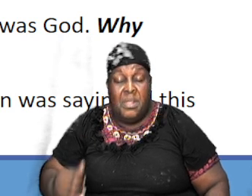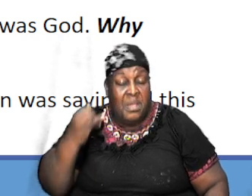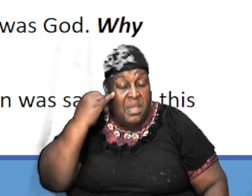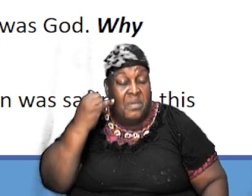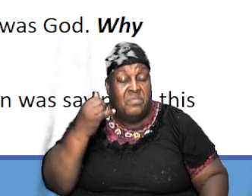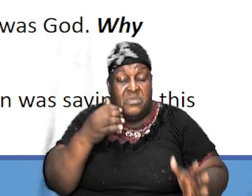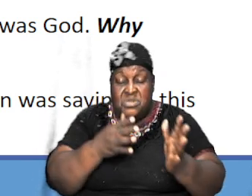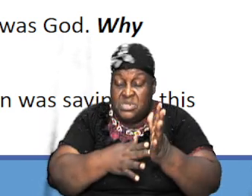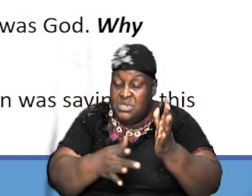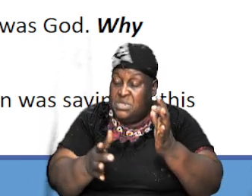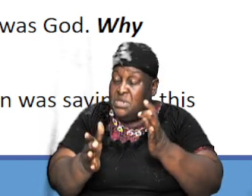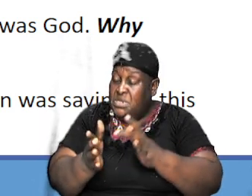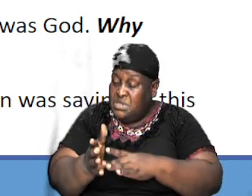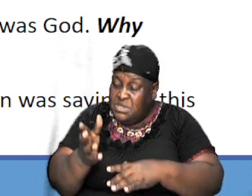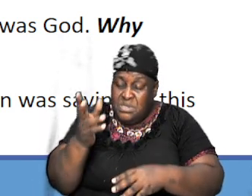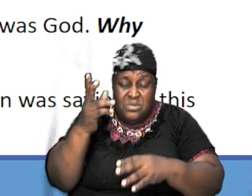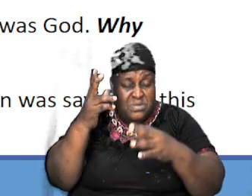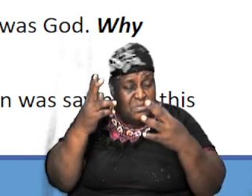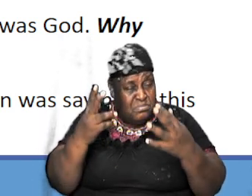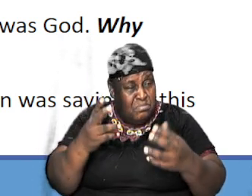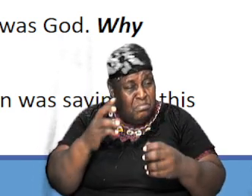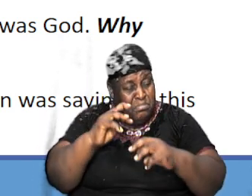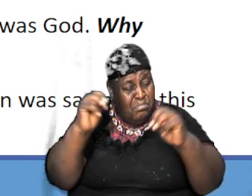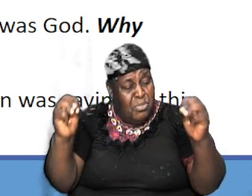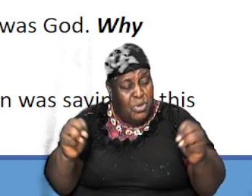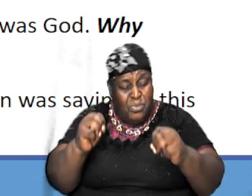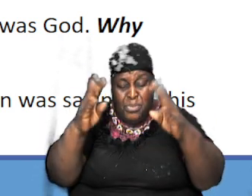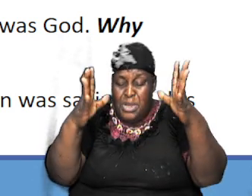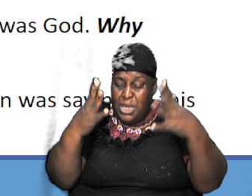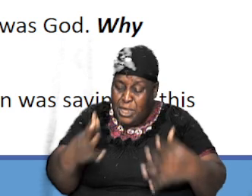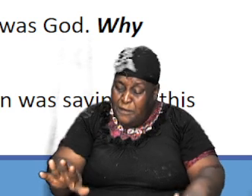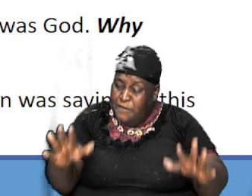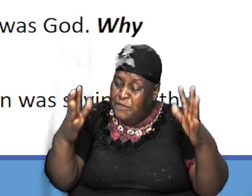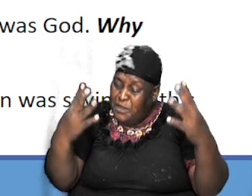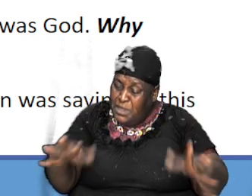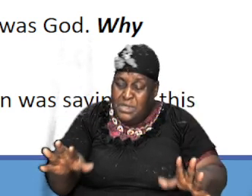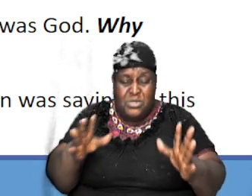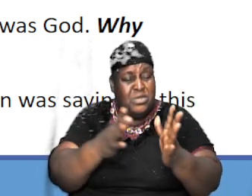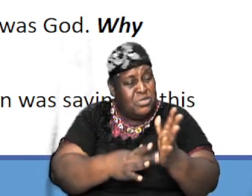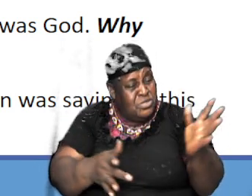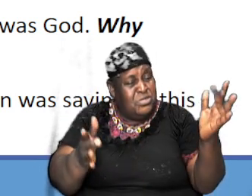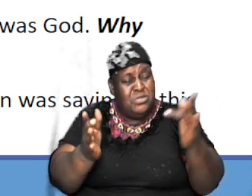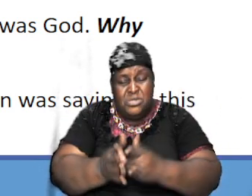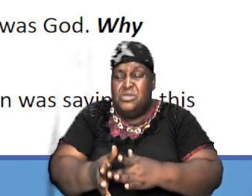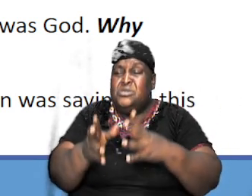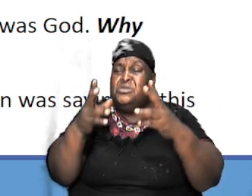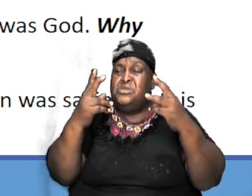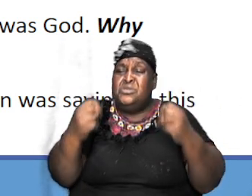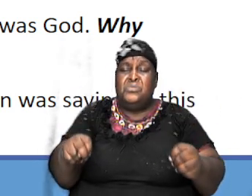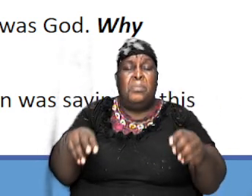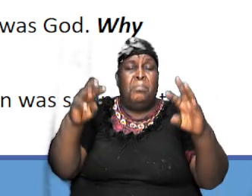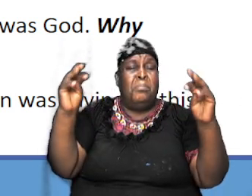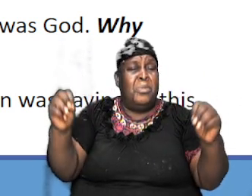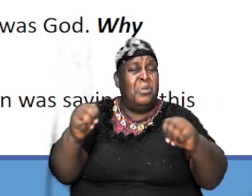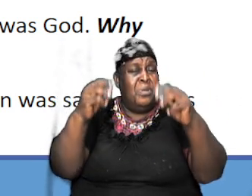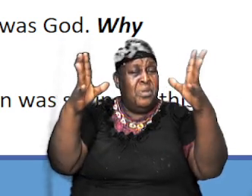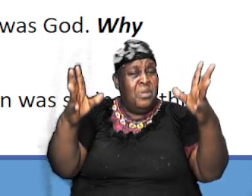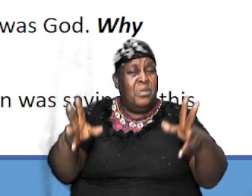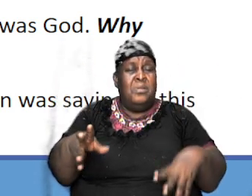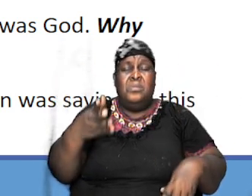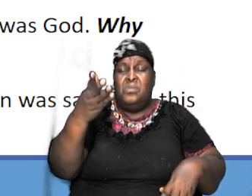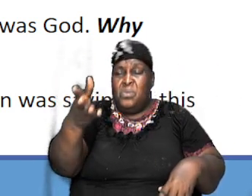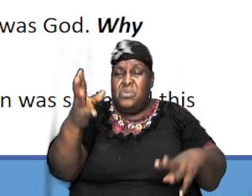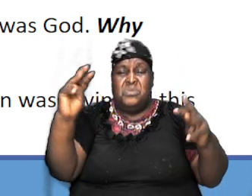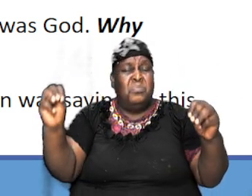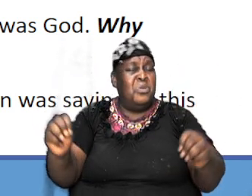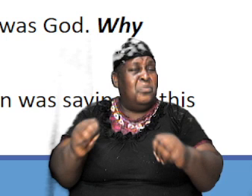when Jesus did miracle, and we know that Jesus did many miracles, if those miracles was a testimony